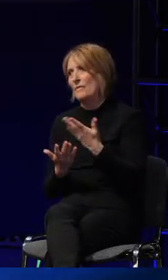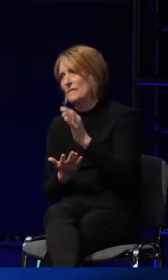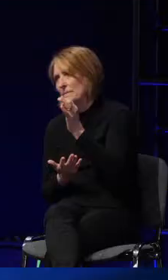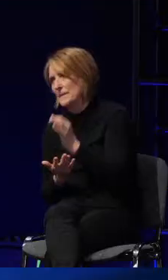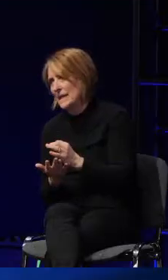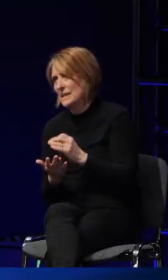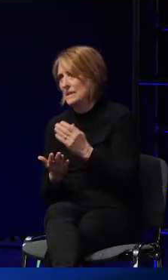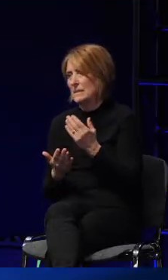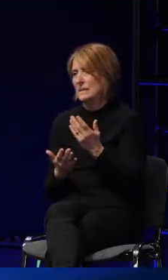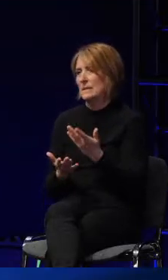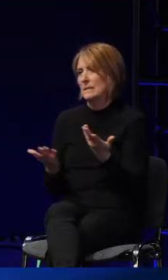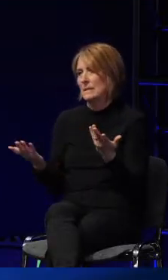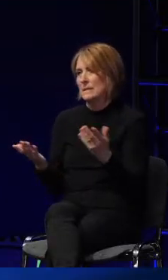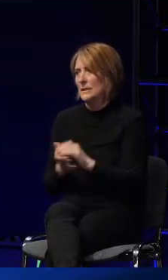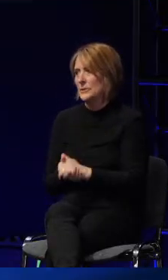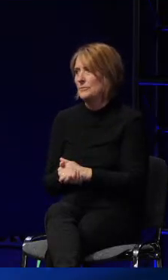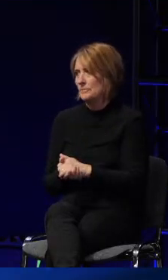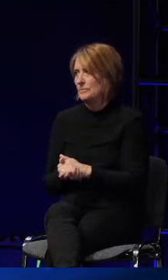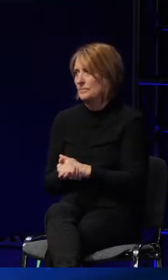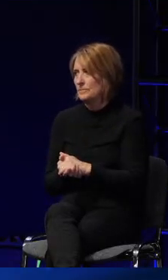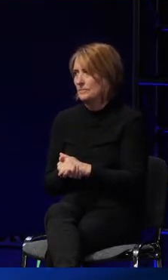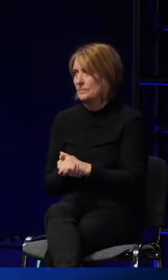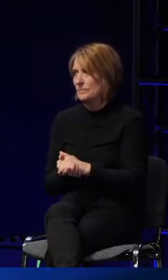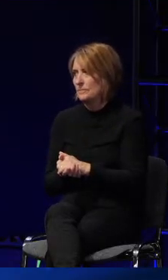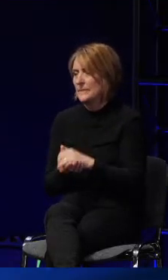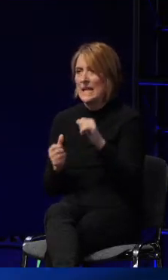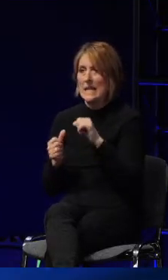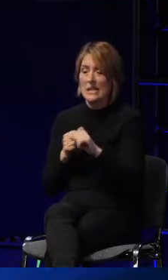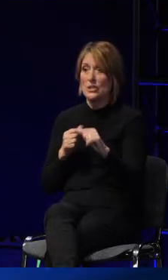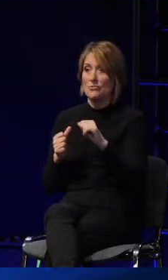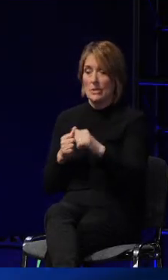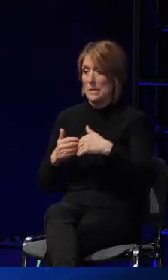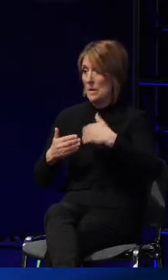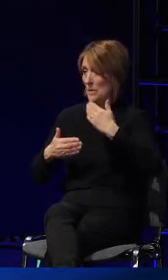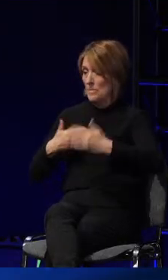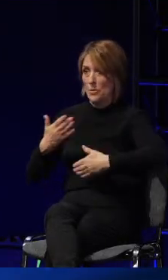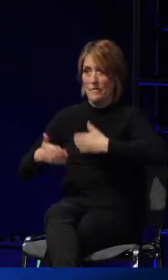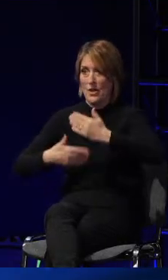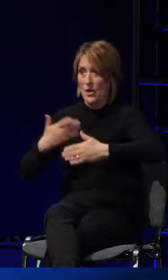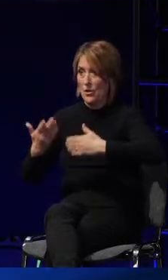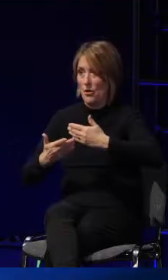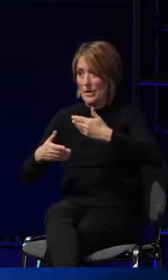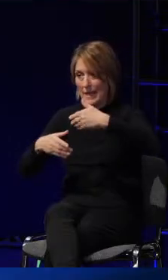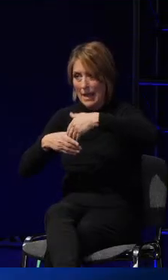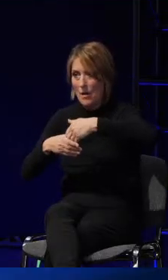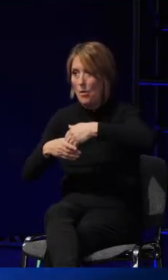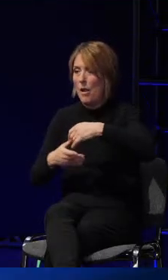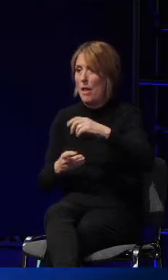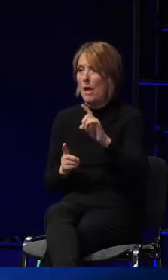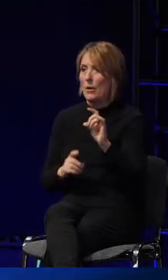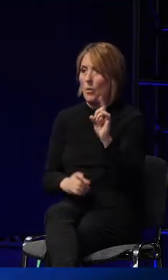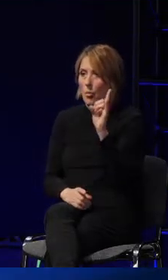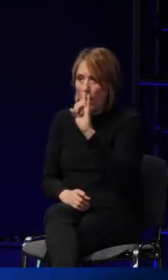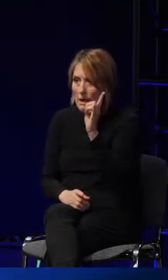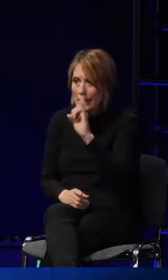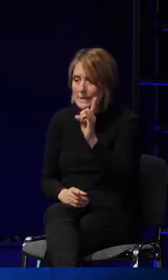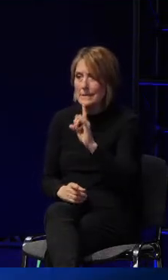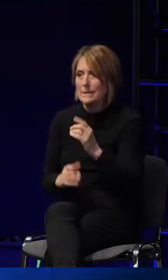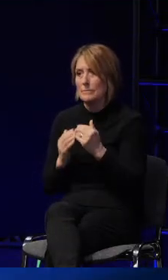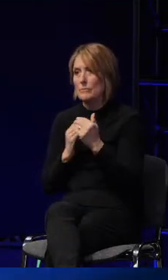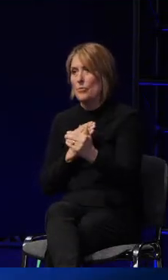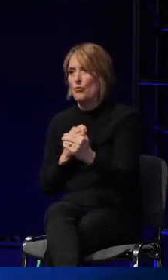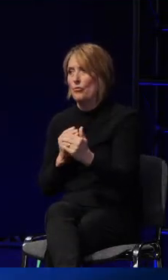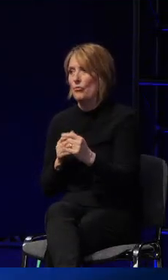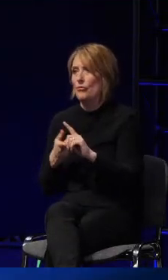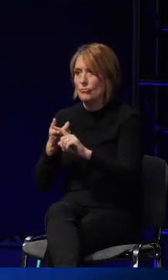that. I think industry's made great strides in everything being wireless built in. That now seems to be way more reliable. That's